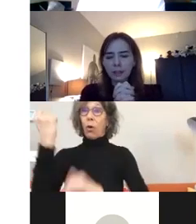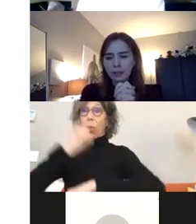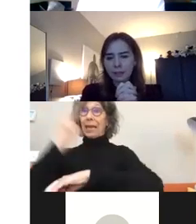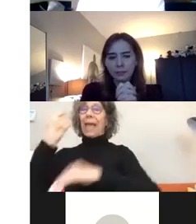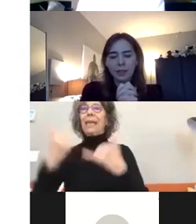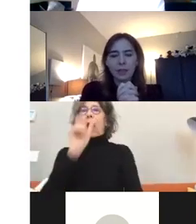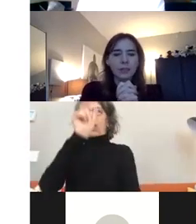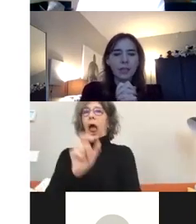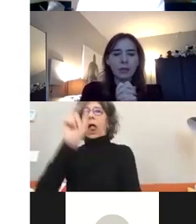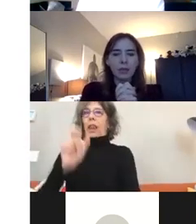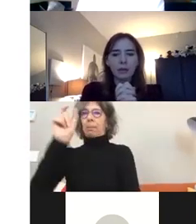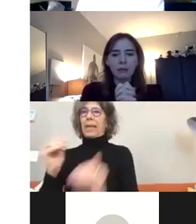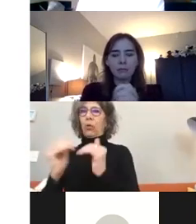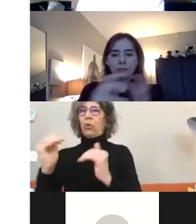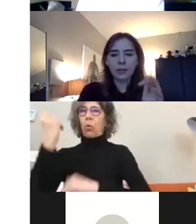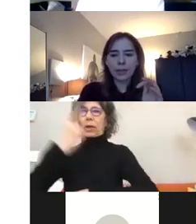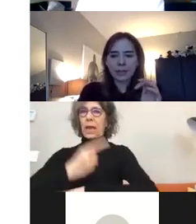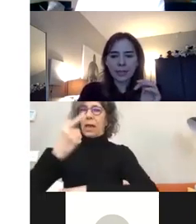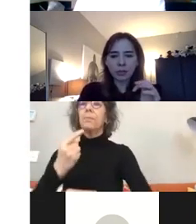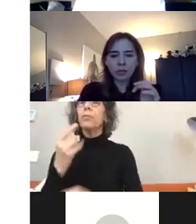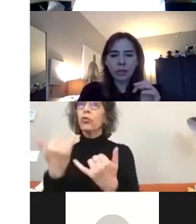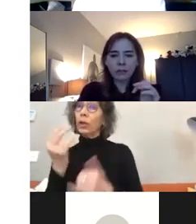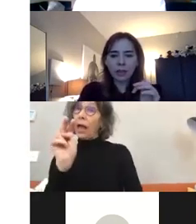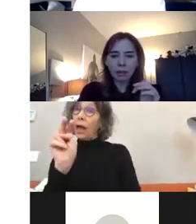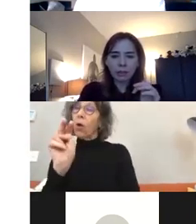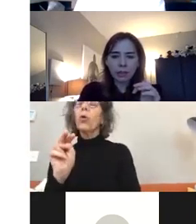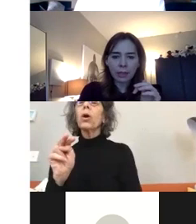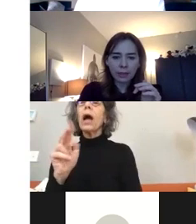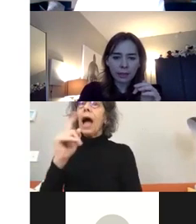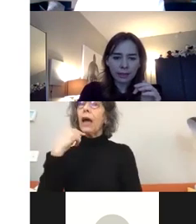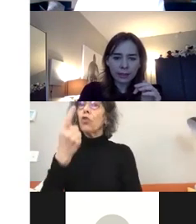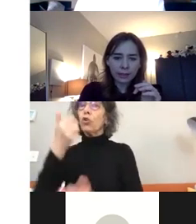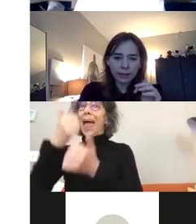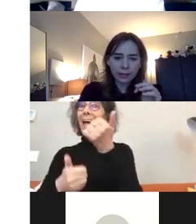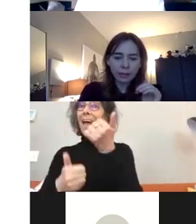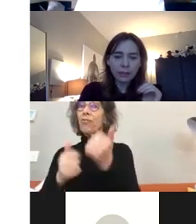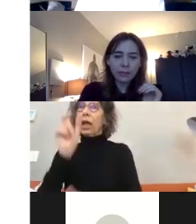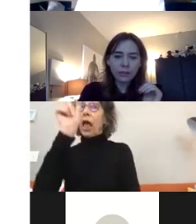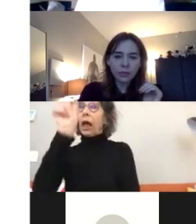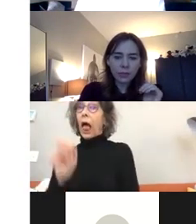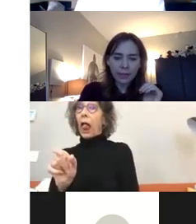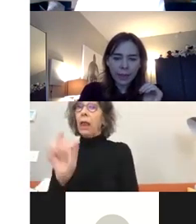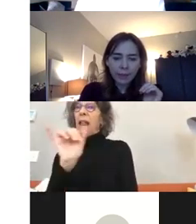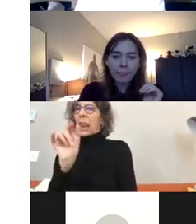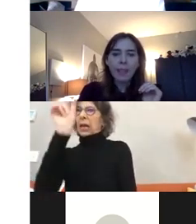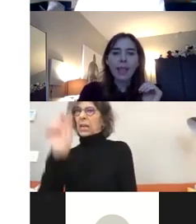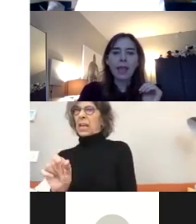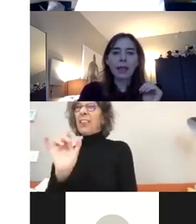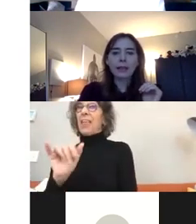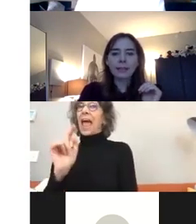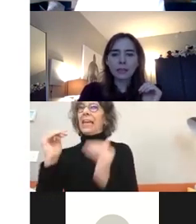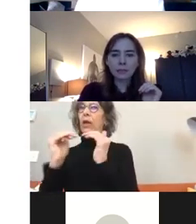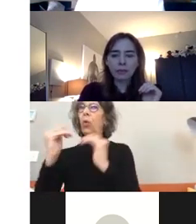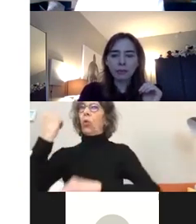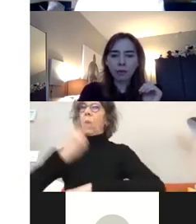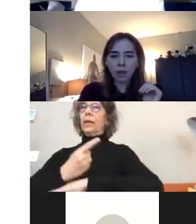at this. So, so as I told you, every column here, like let's say take this column, this is 1 day, and this